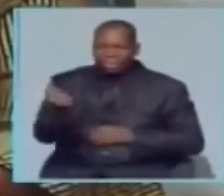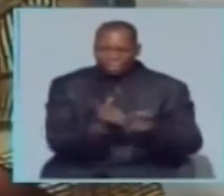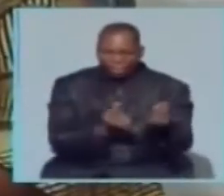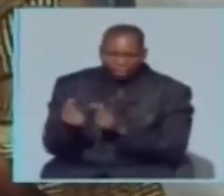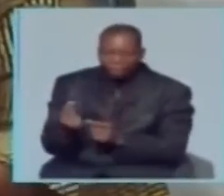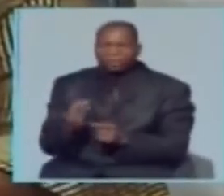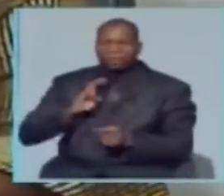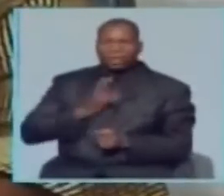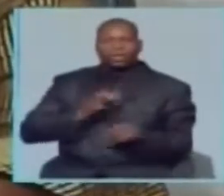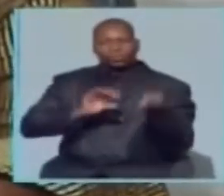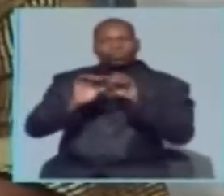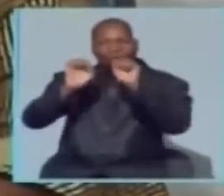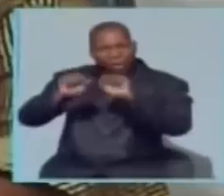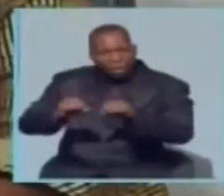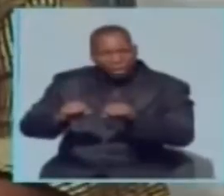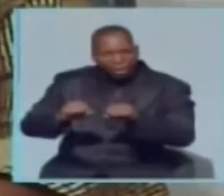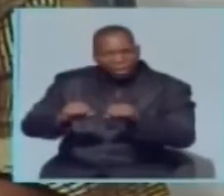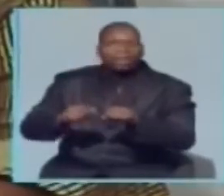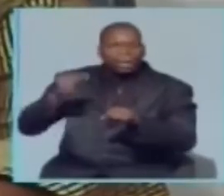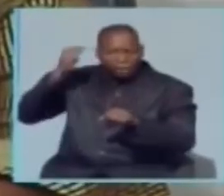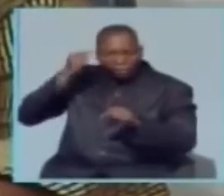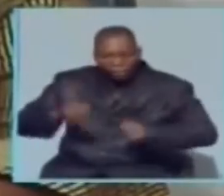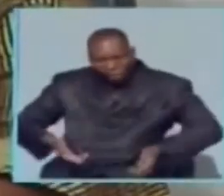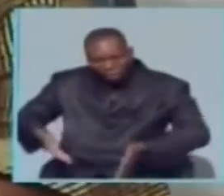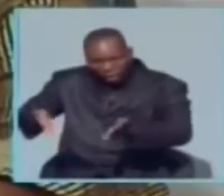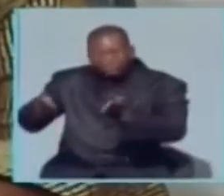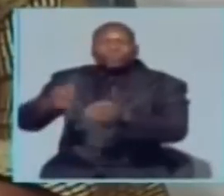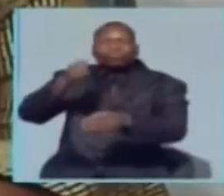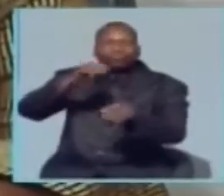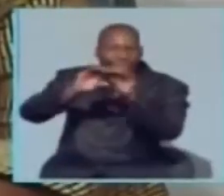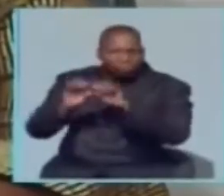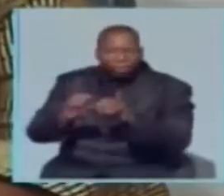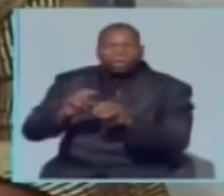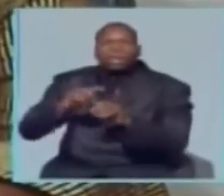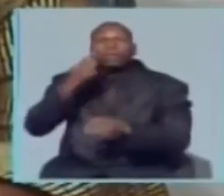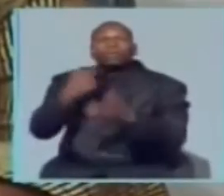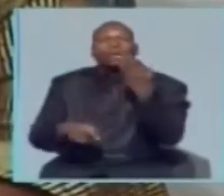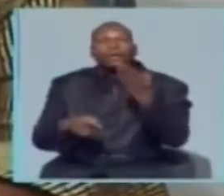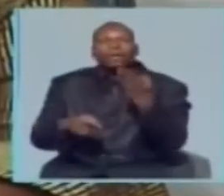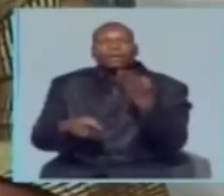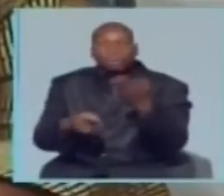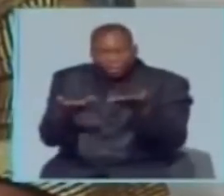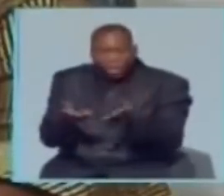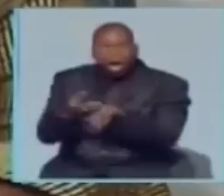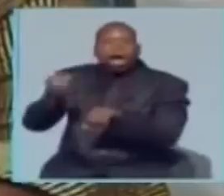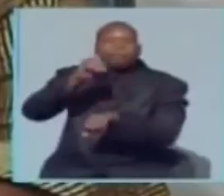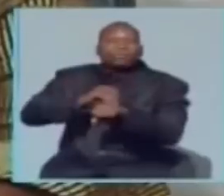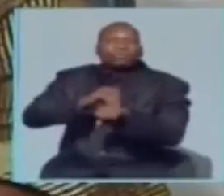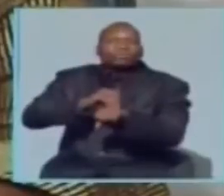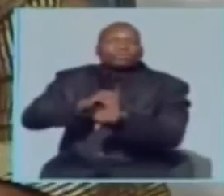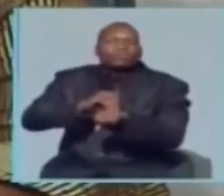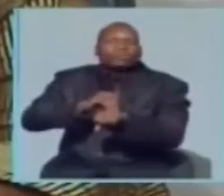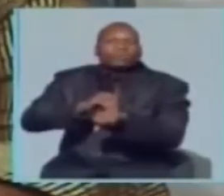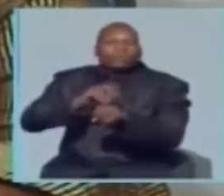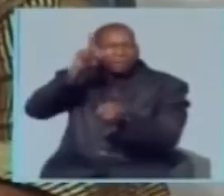can do this. Our job is to make it possible for them to do it. All I can say is that there's an opportunity here for Zambians too